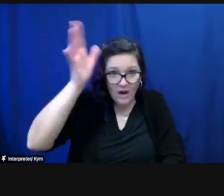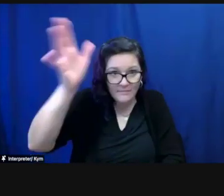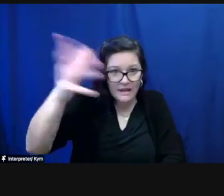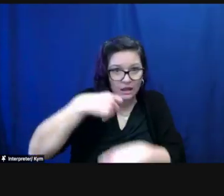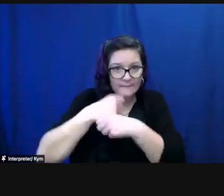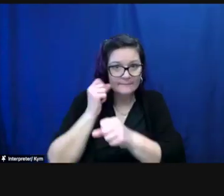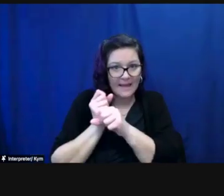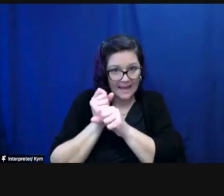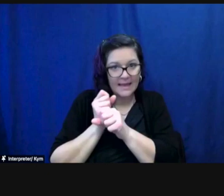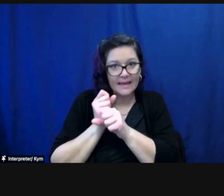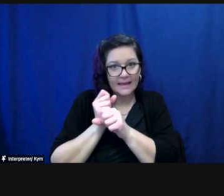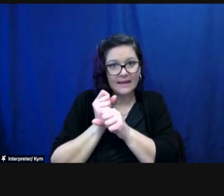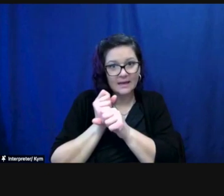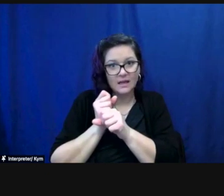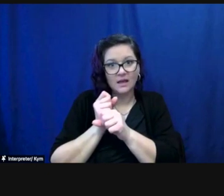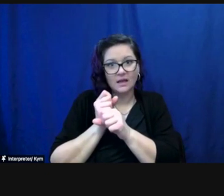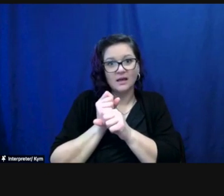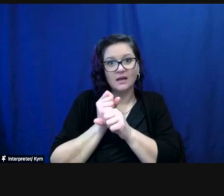So